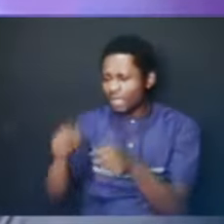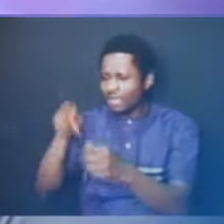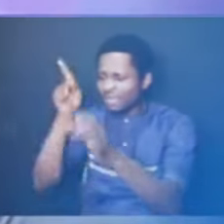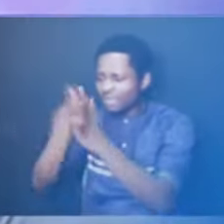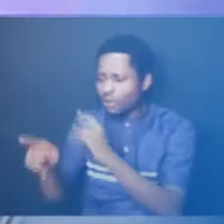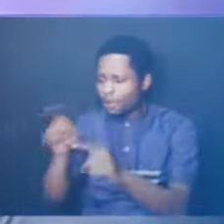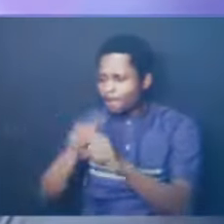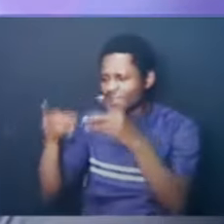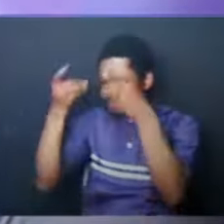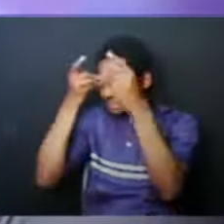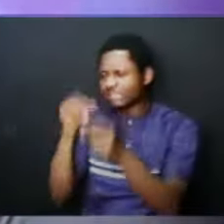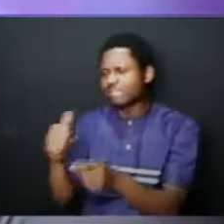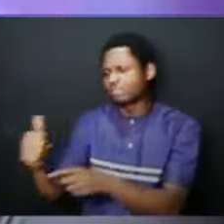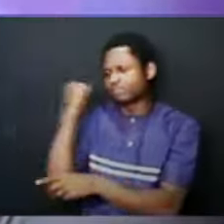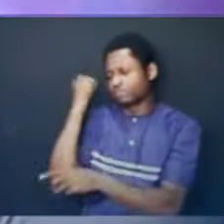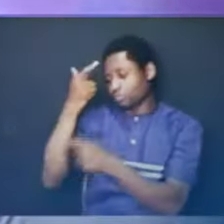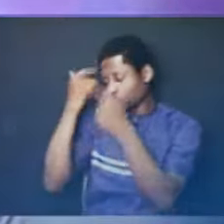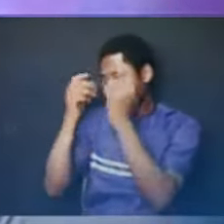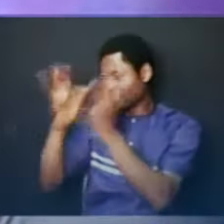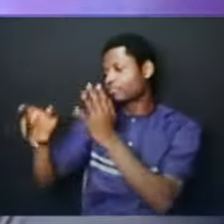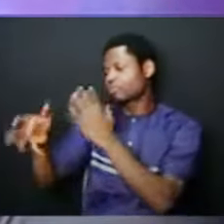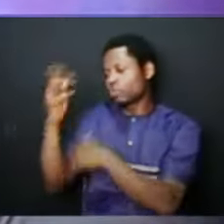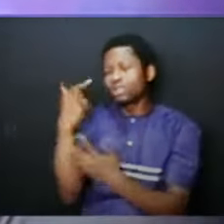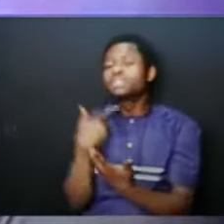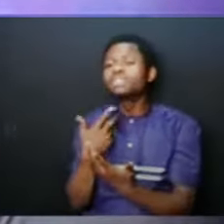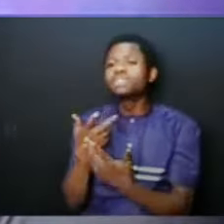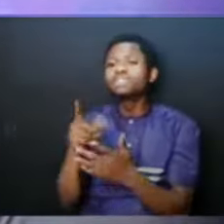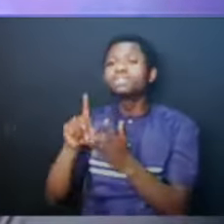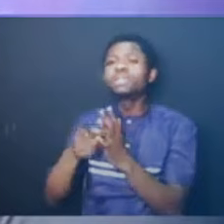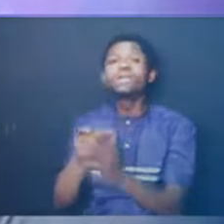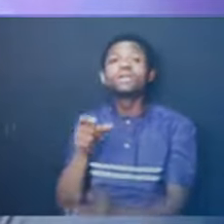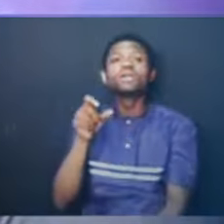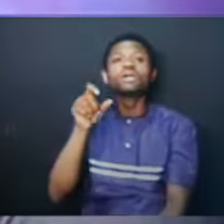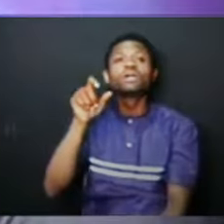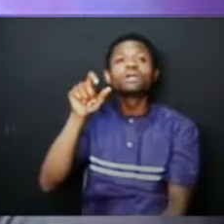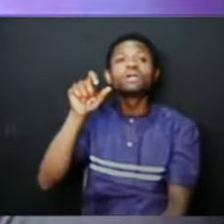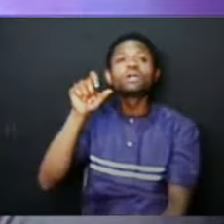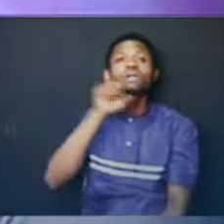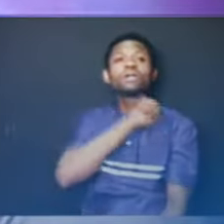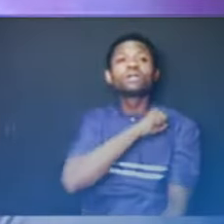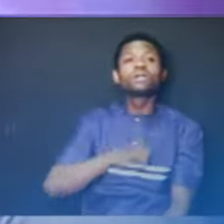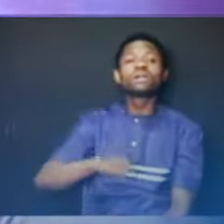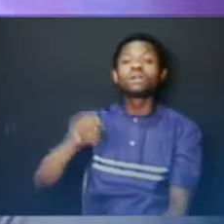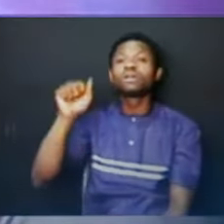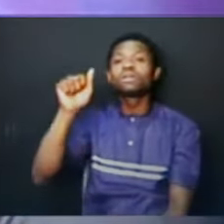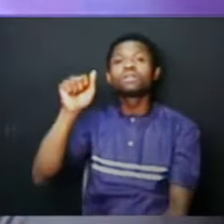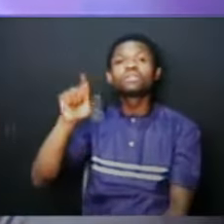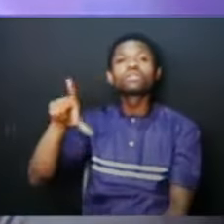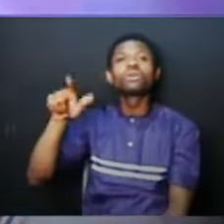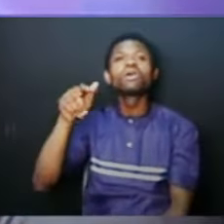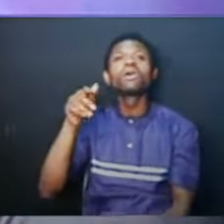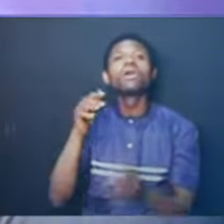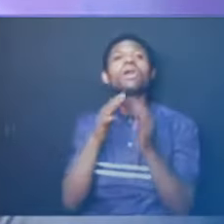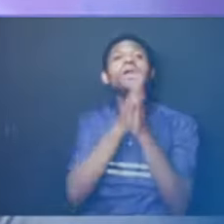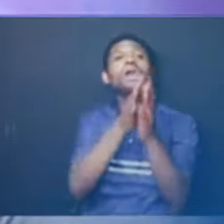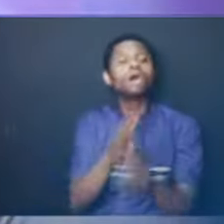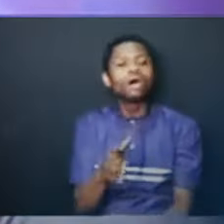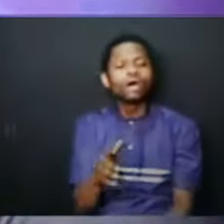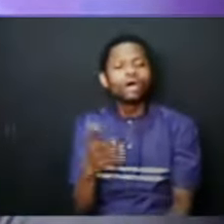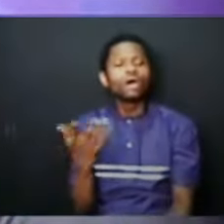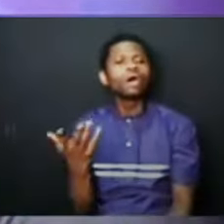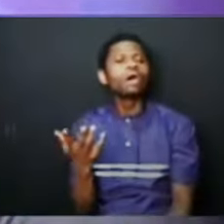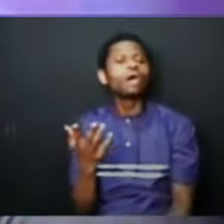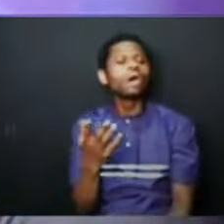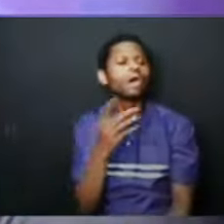this, let's listen to Paul. Paul asks, is that your voice, David, my son? When did